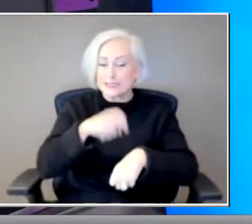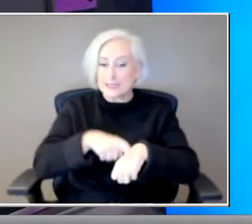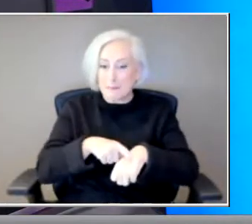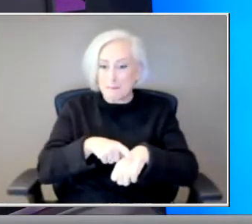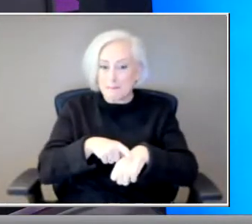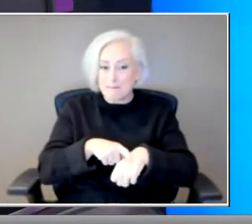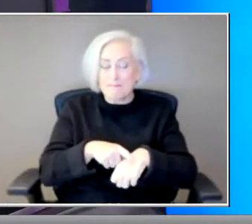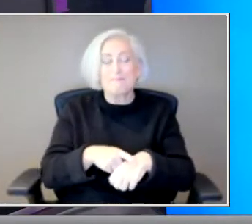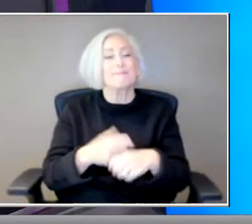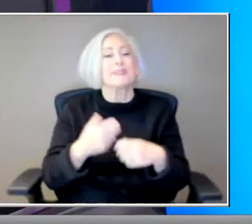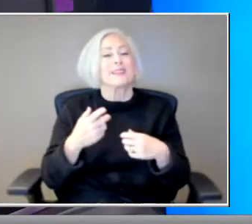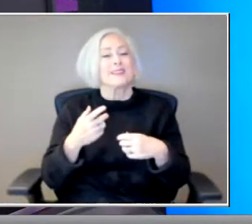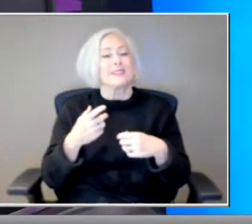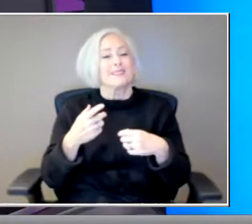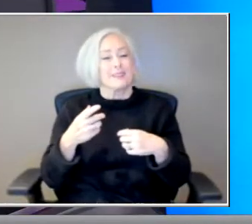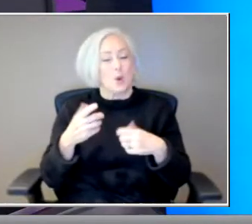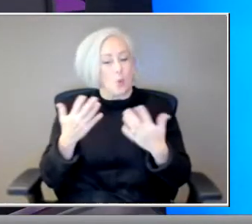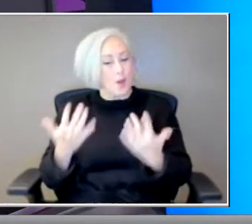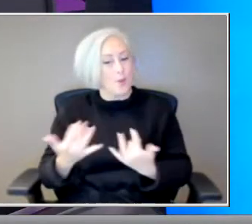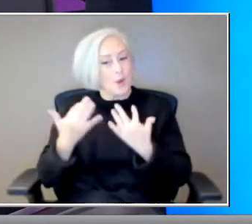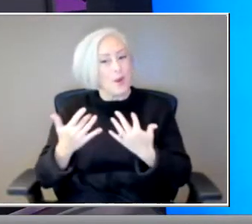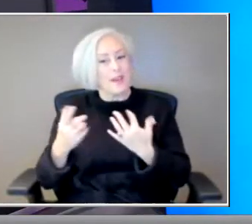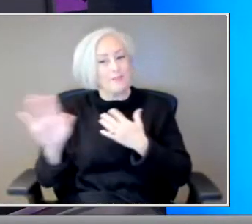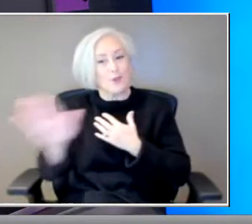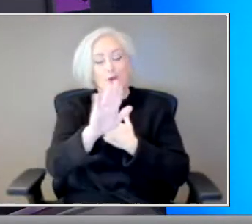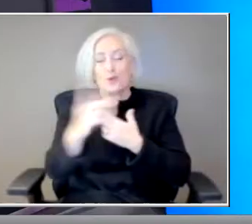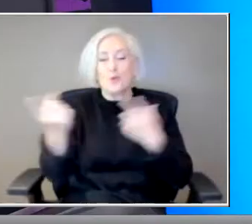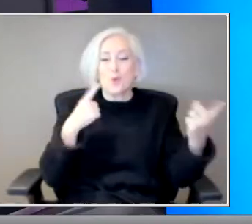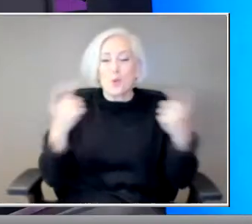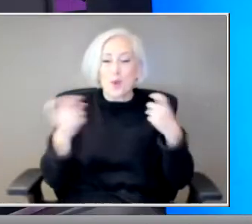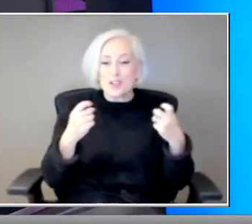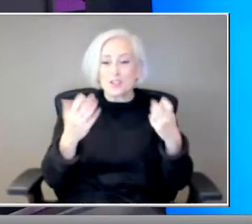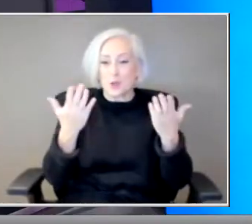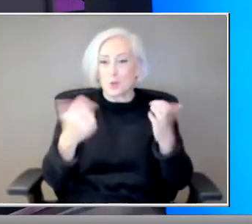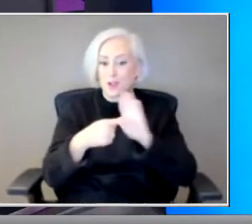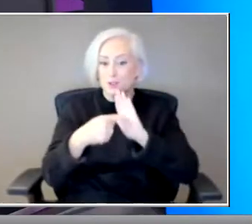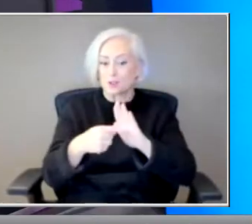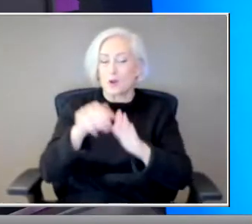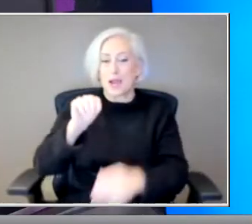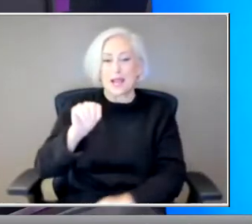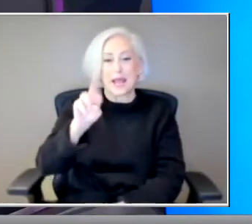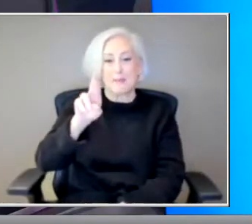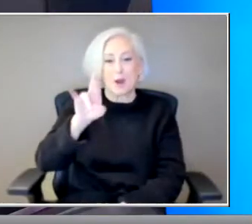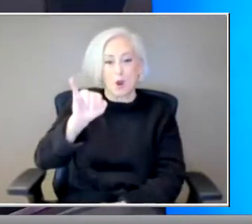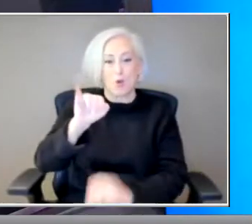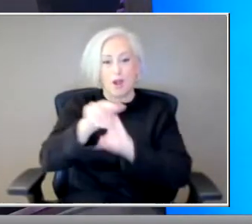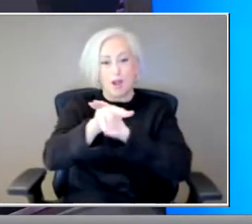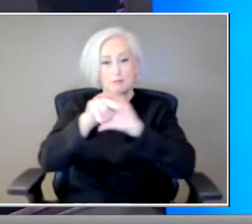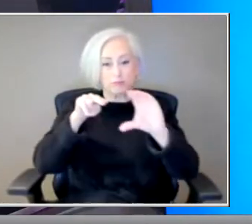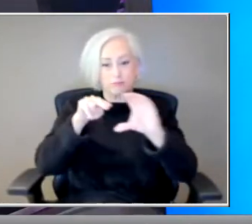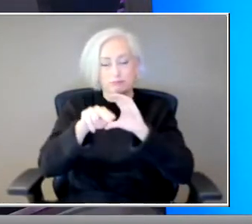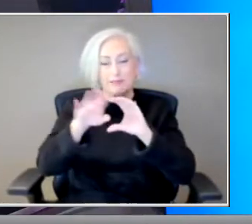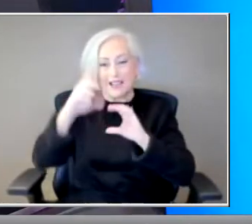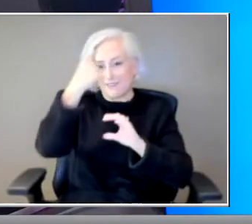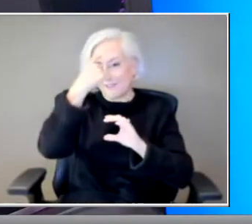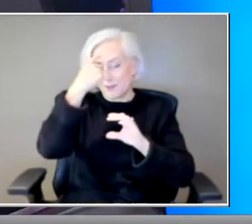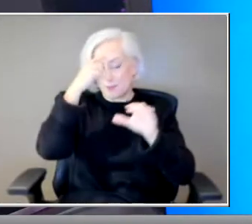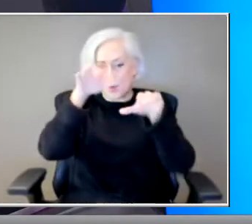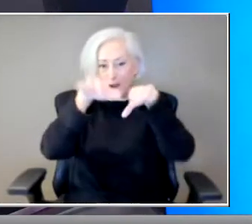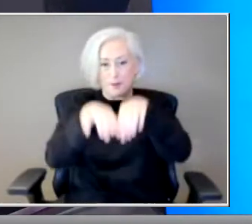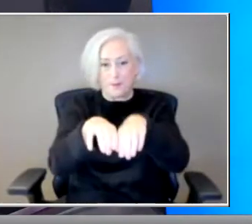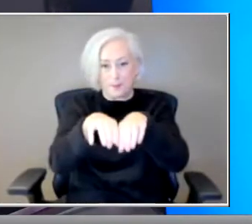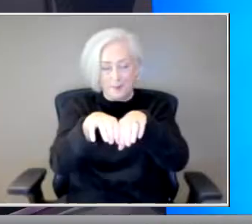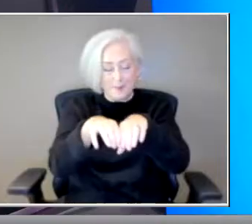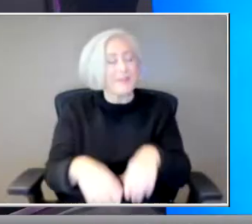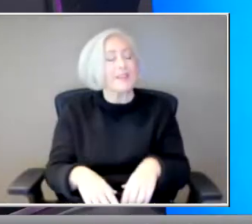more time to submit their questions and comments, we want to share an MRI of Richard's brain, and we're going to pull that up in the monitor again. I want Dr.